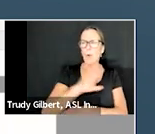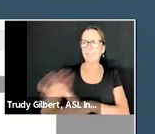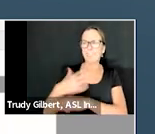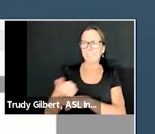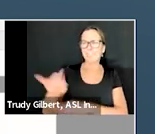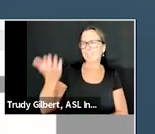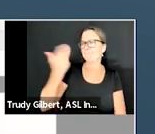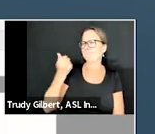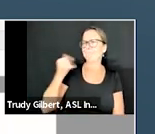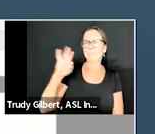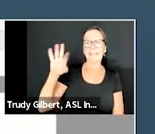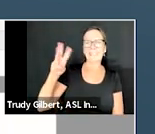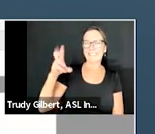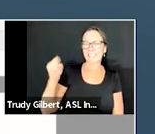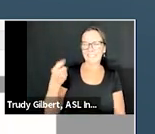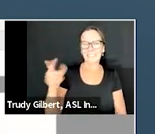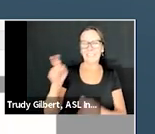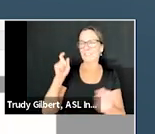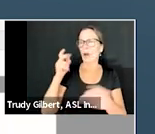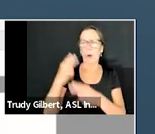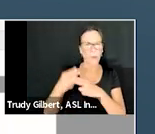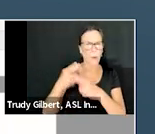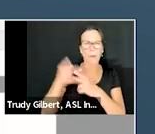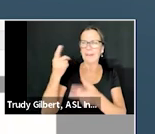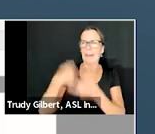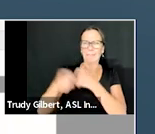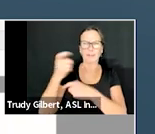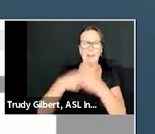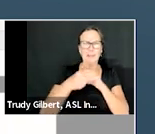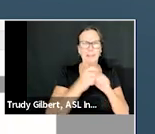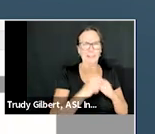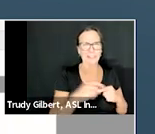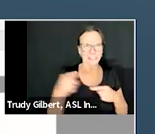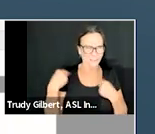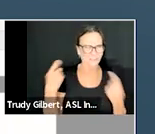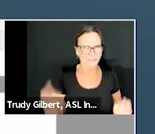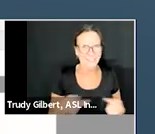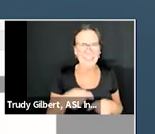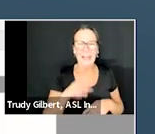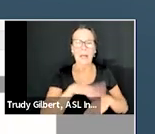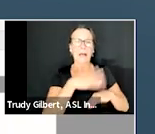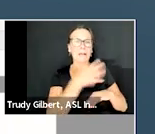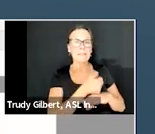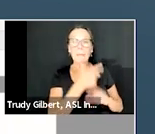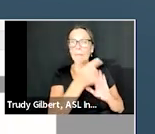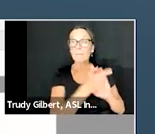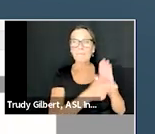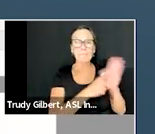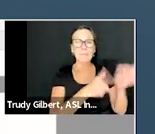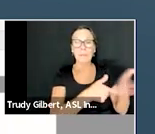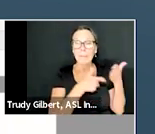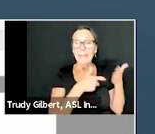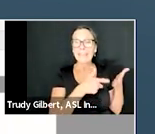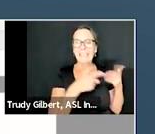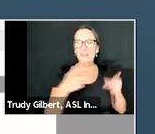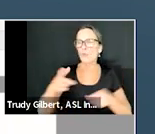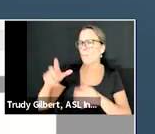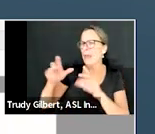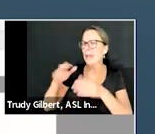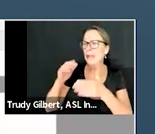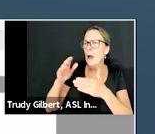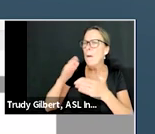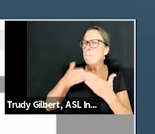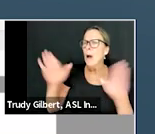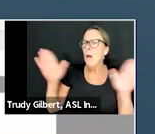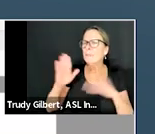1960s, although we've had a number of different names over the years, which we were established by the legislature with the mandate to make public buildings